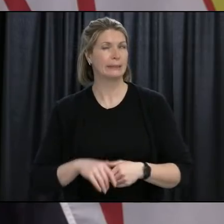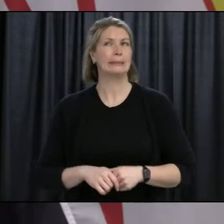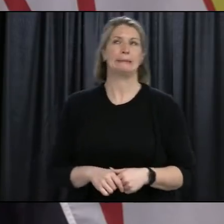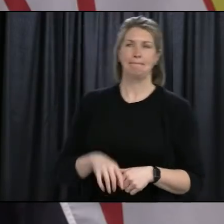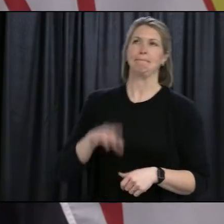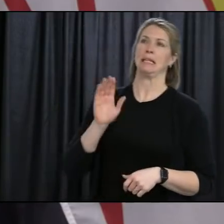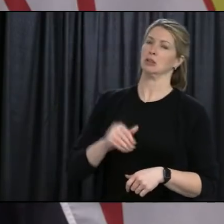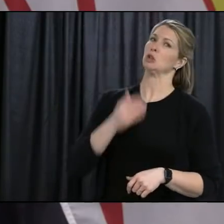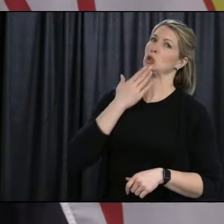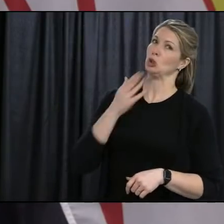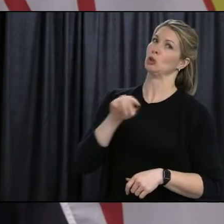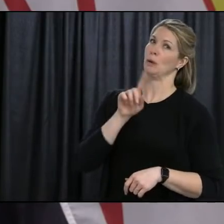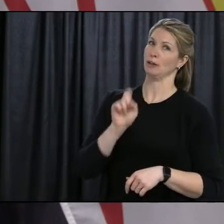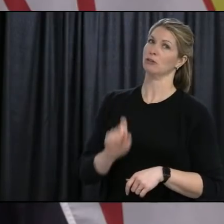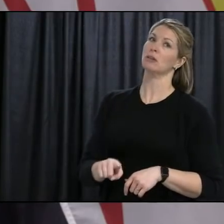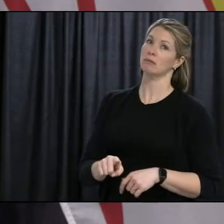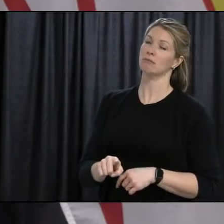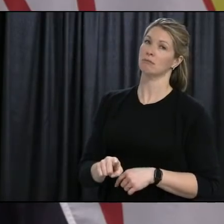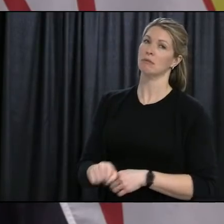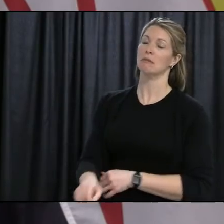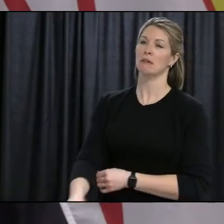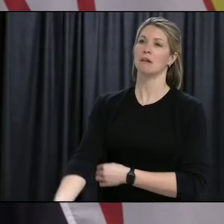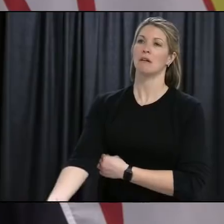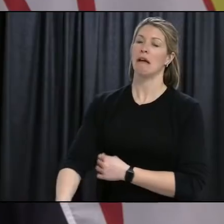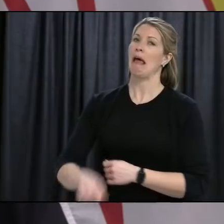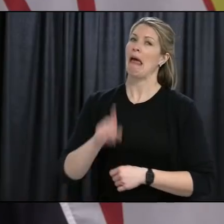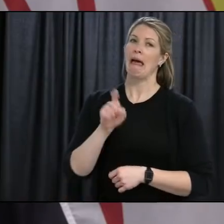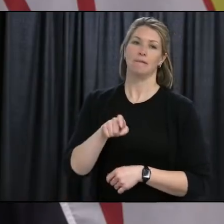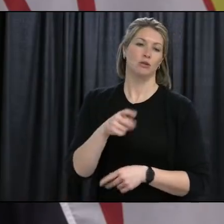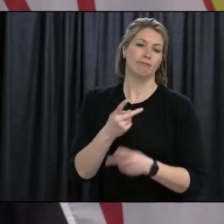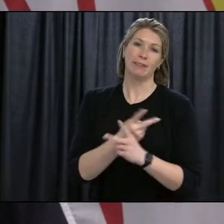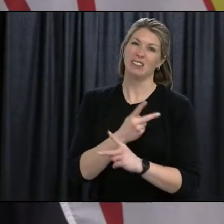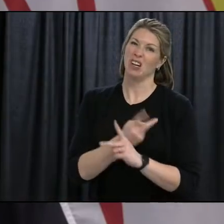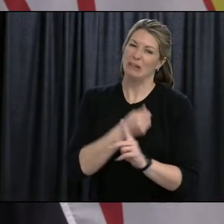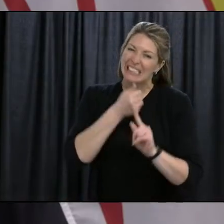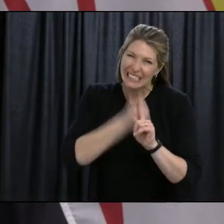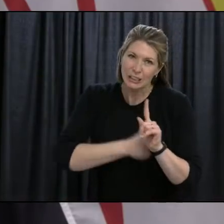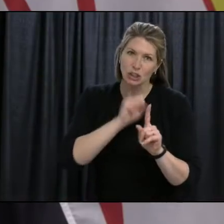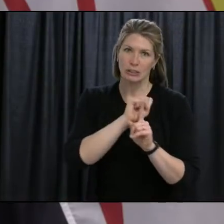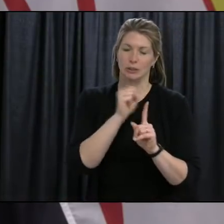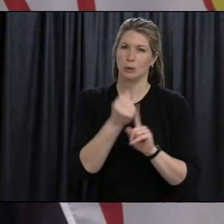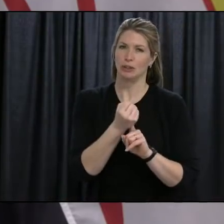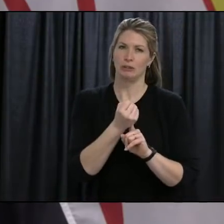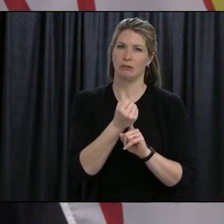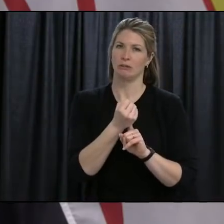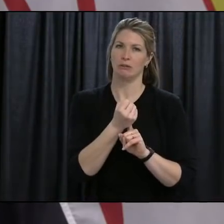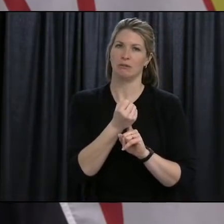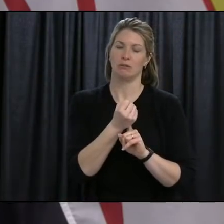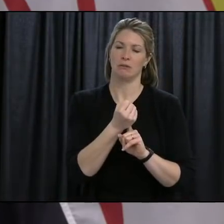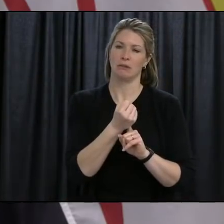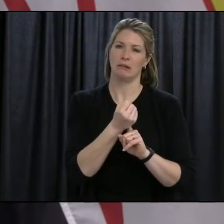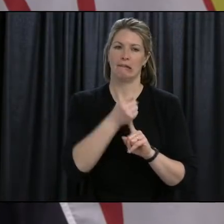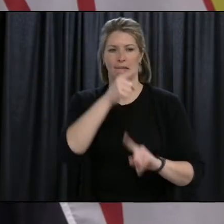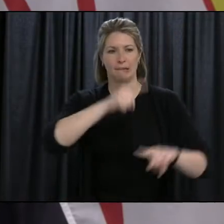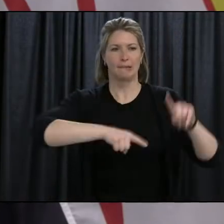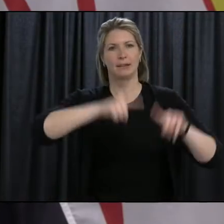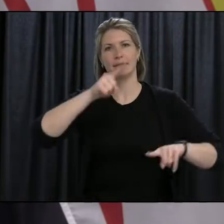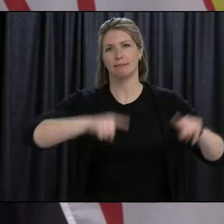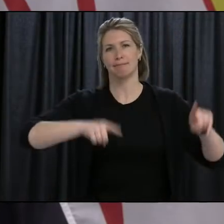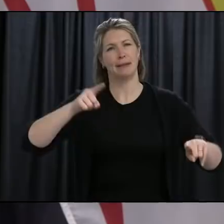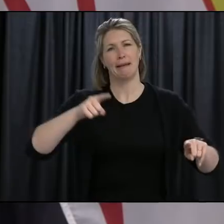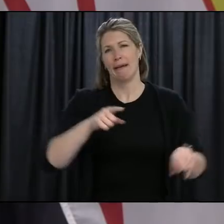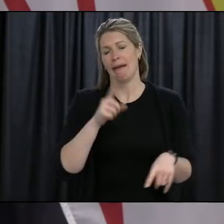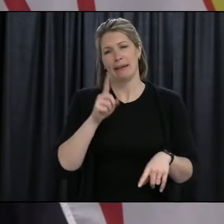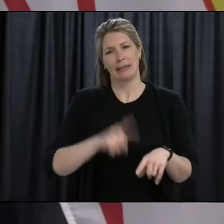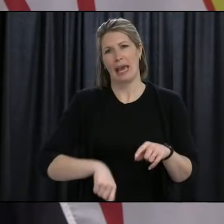certainly have to deal with those as they come up. I think it's difficult to put in in some situations, it's difficult to